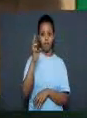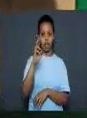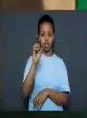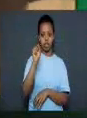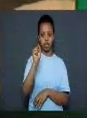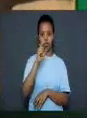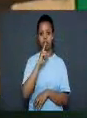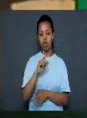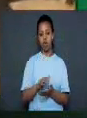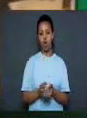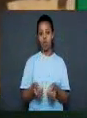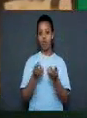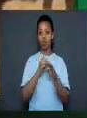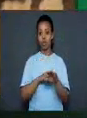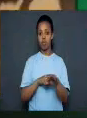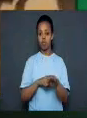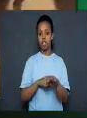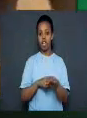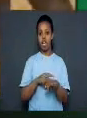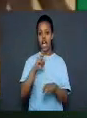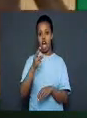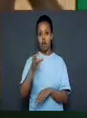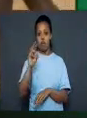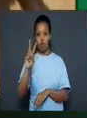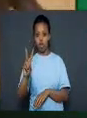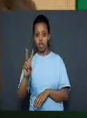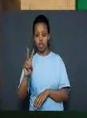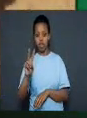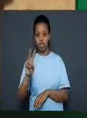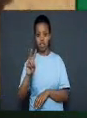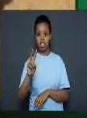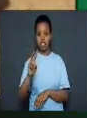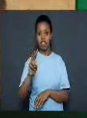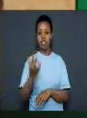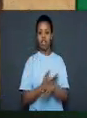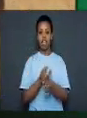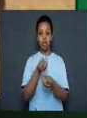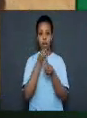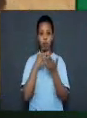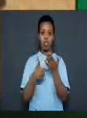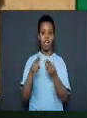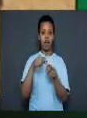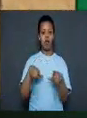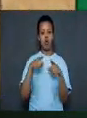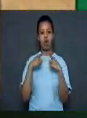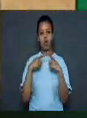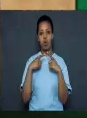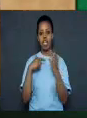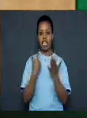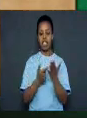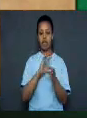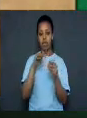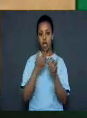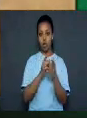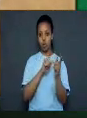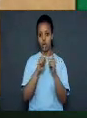Many large herbivores live in grassland areas. Some of these animals